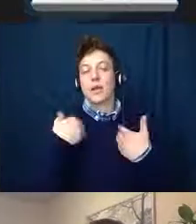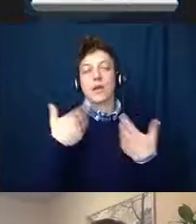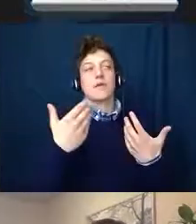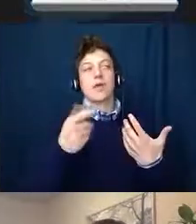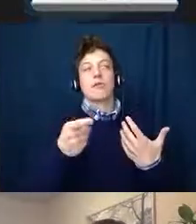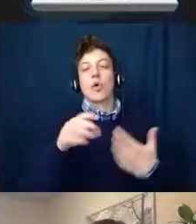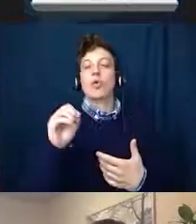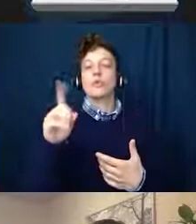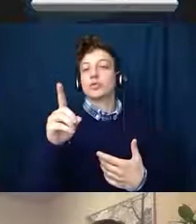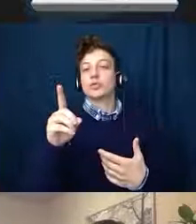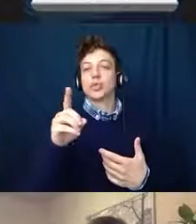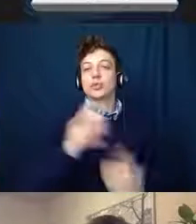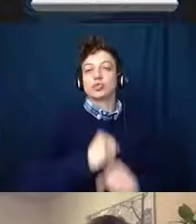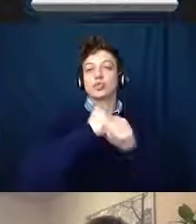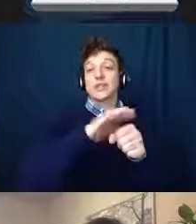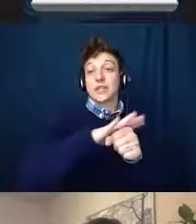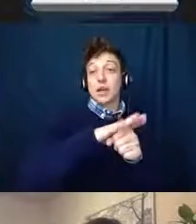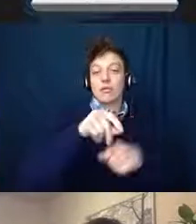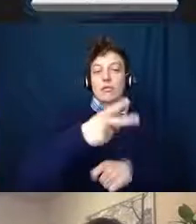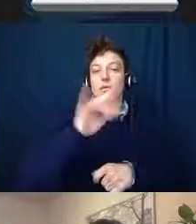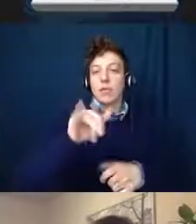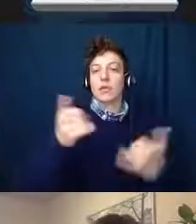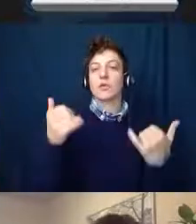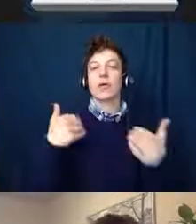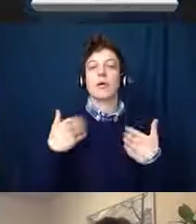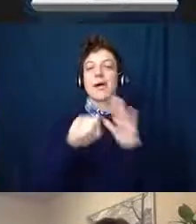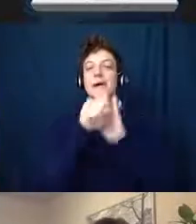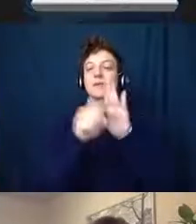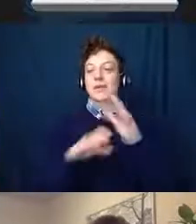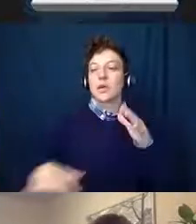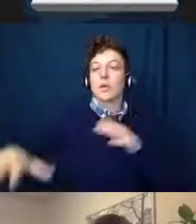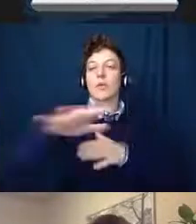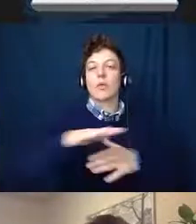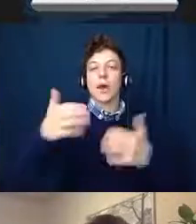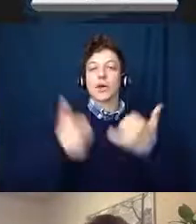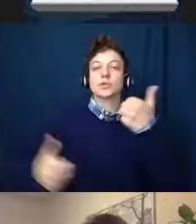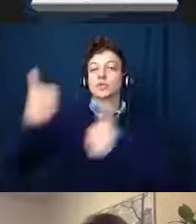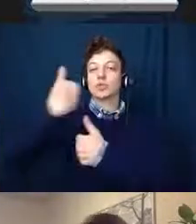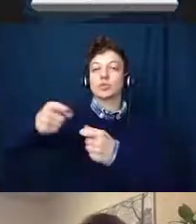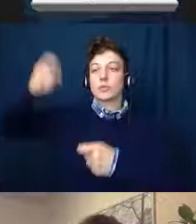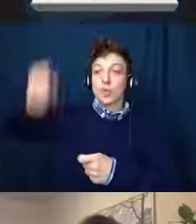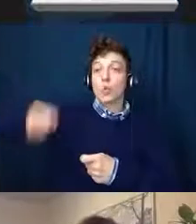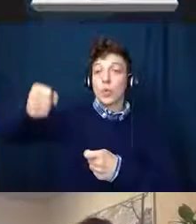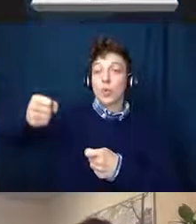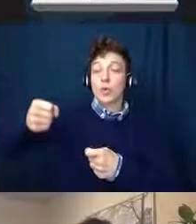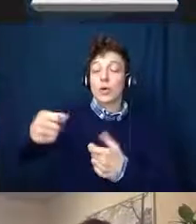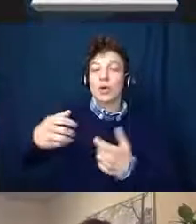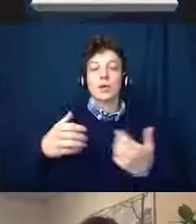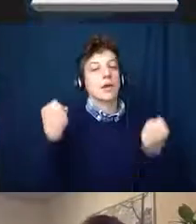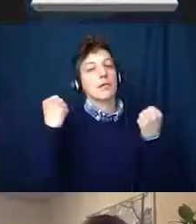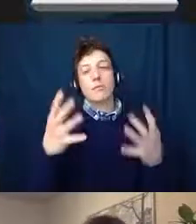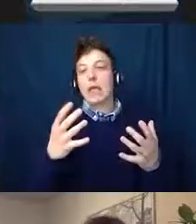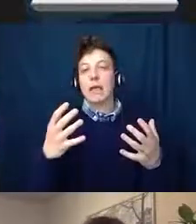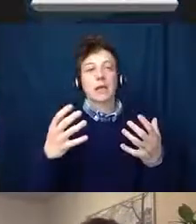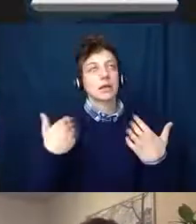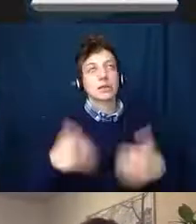There's currently a statewide Supreme Court case. There have been a lot of appeals since 2018 and kind of back and